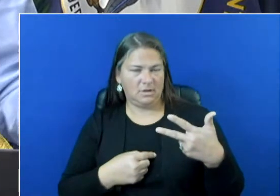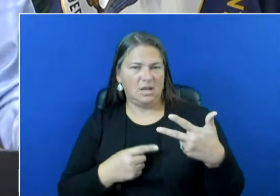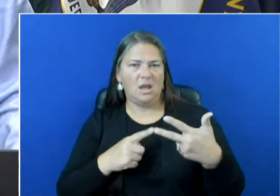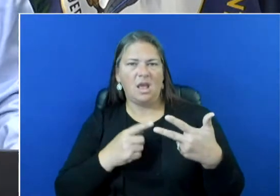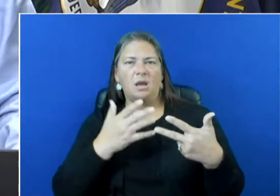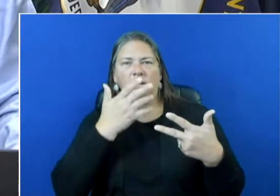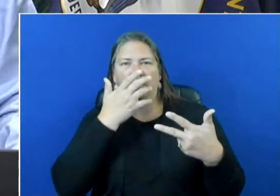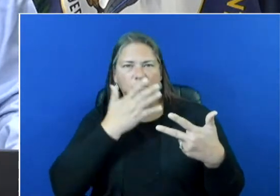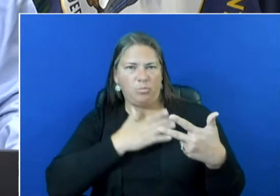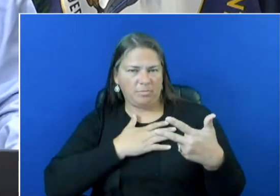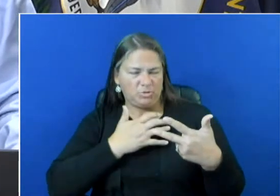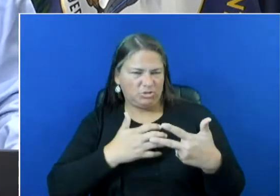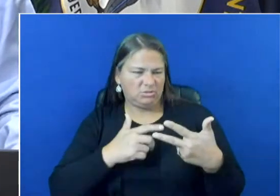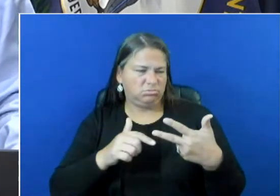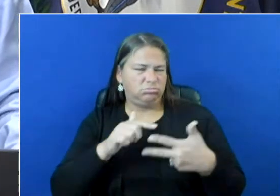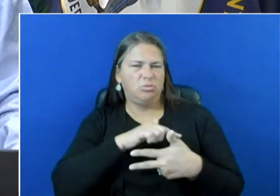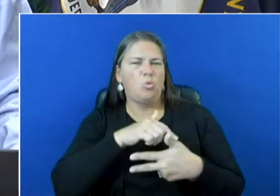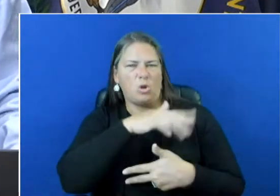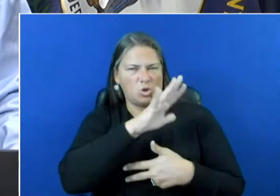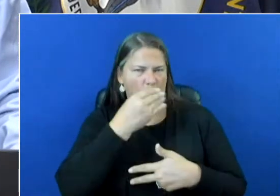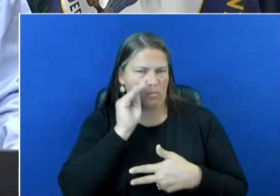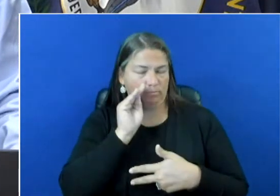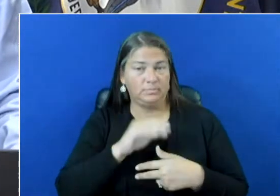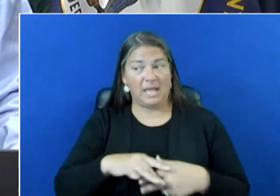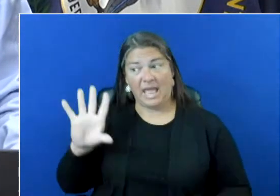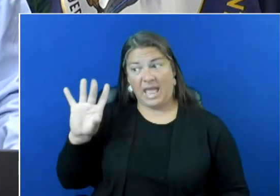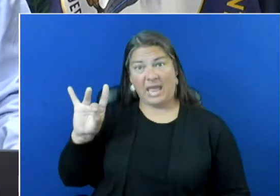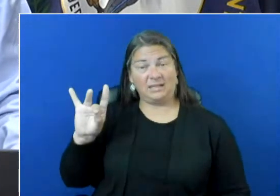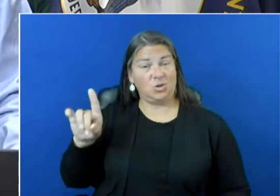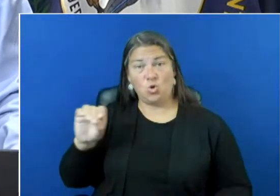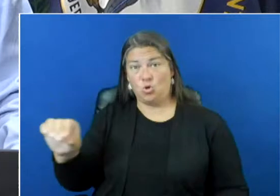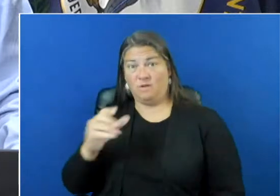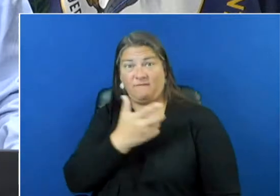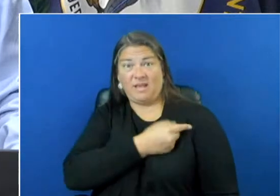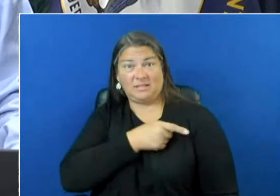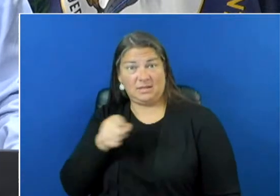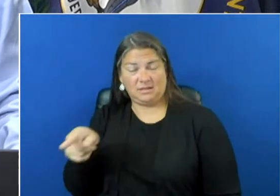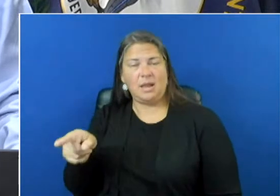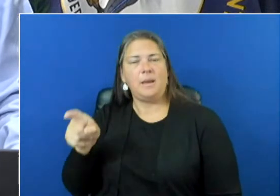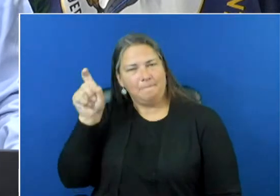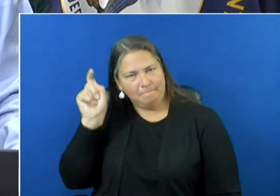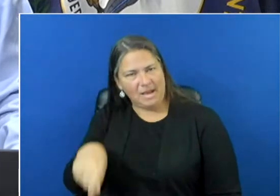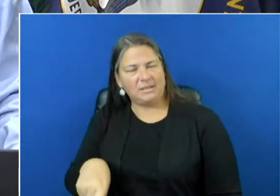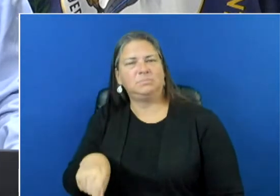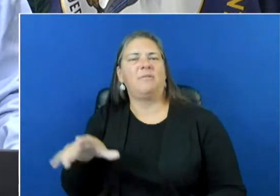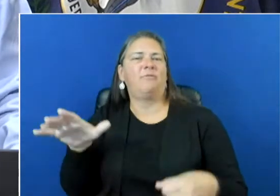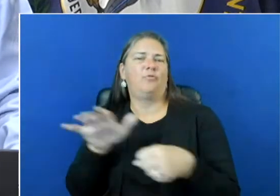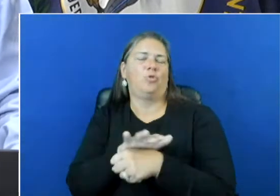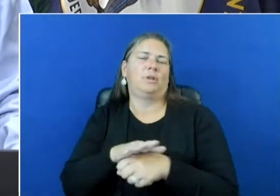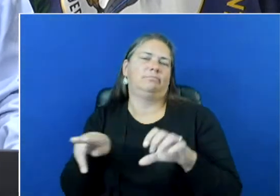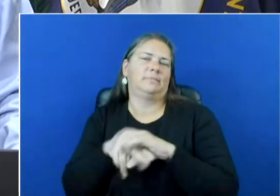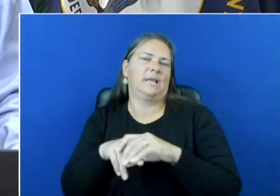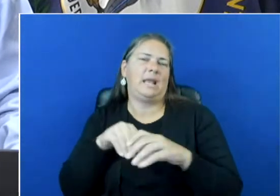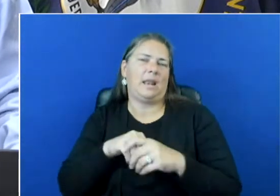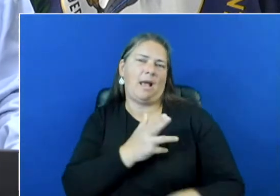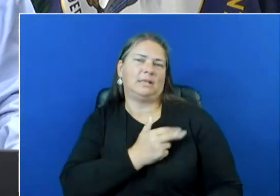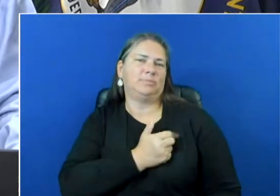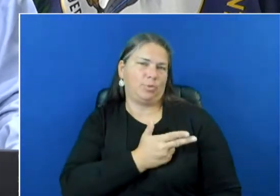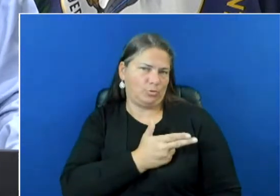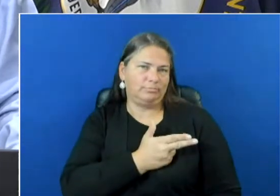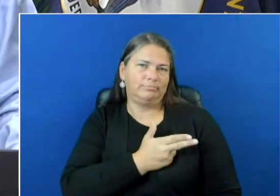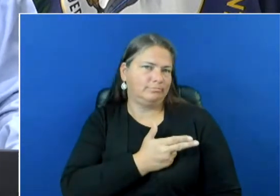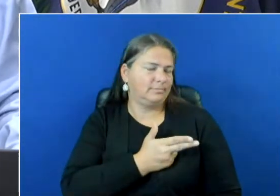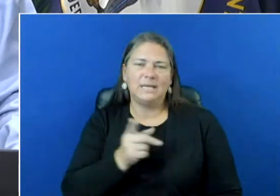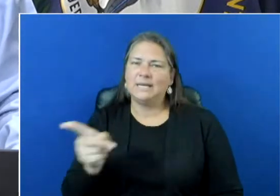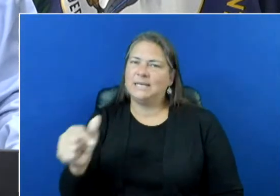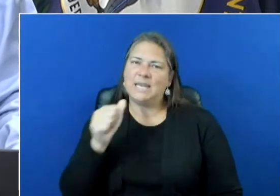went home later. All 8 that were unvaccinated had to be fully admitted to the hospital. And again, we're not in good